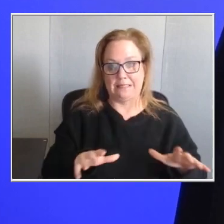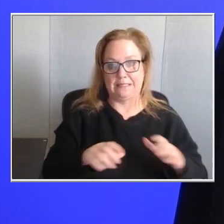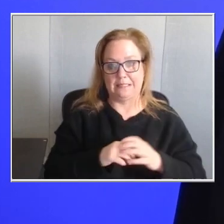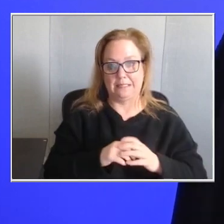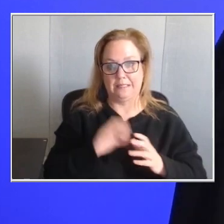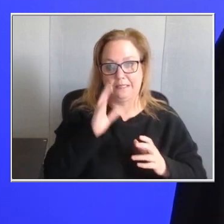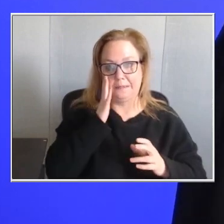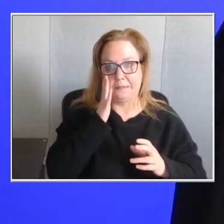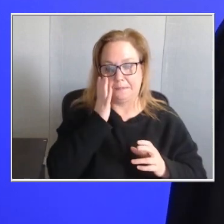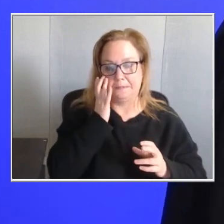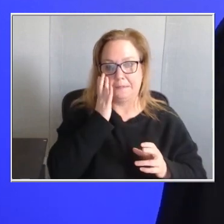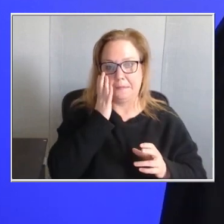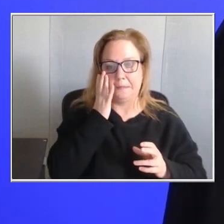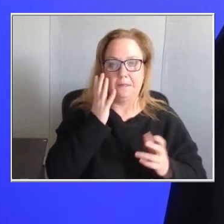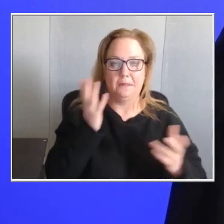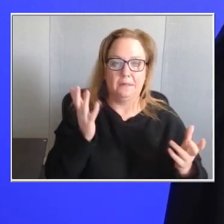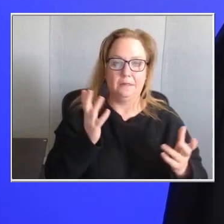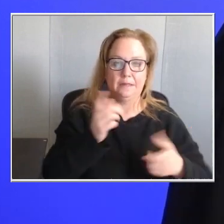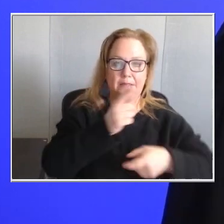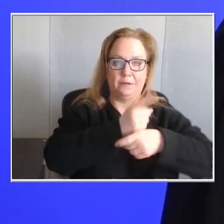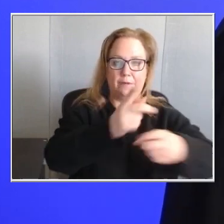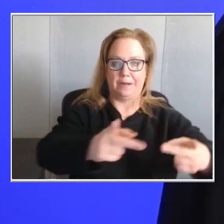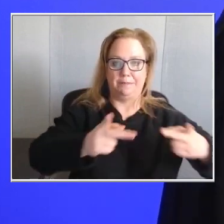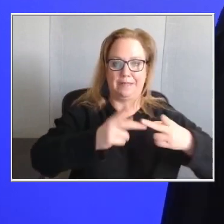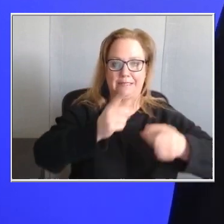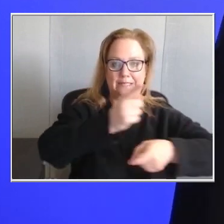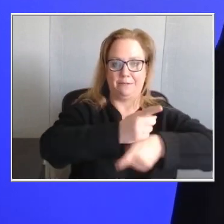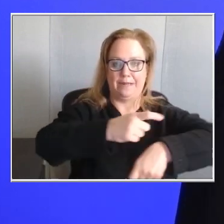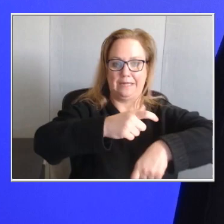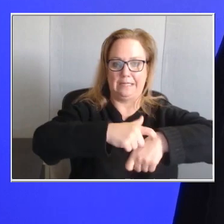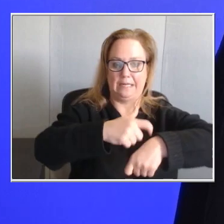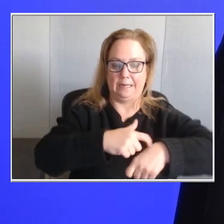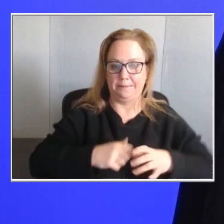to be at the right place at the right time.